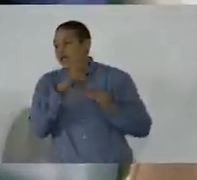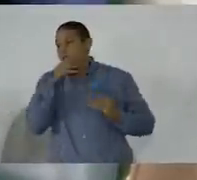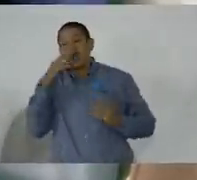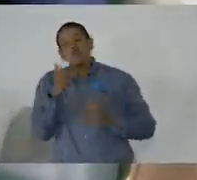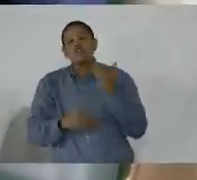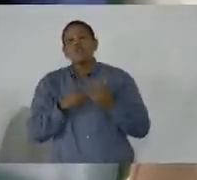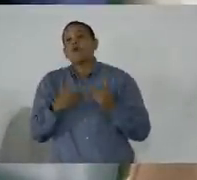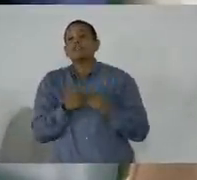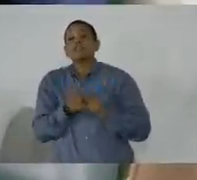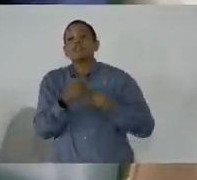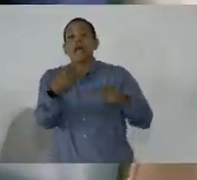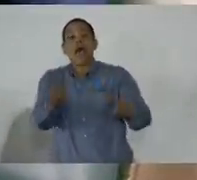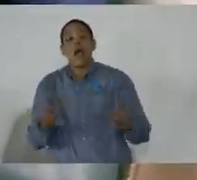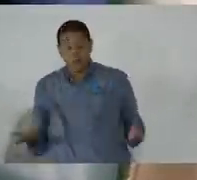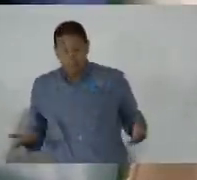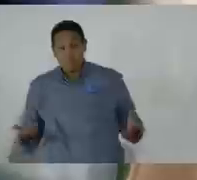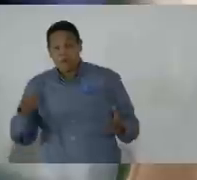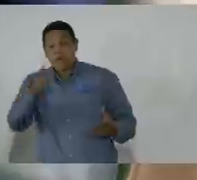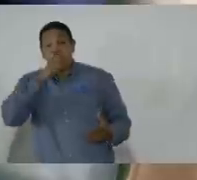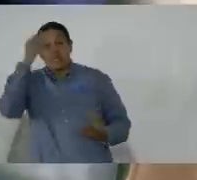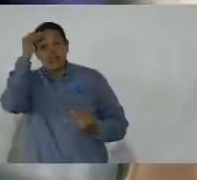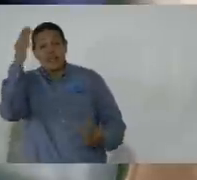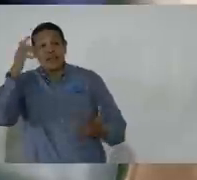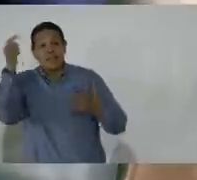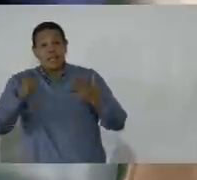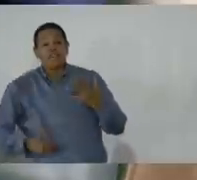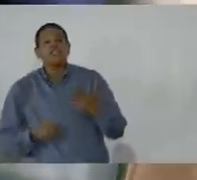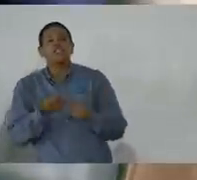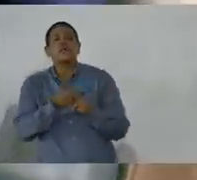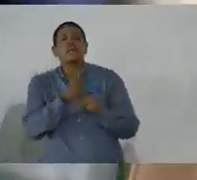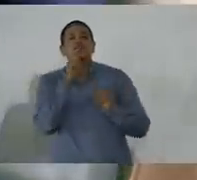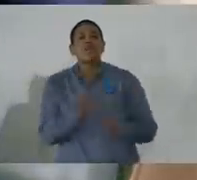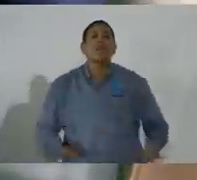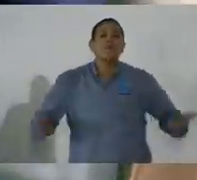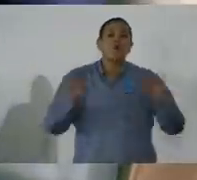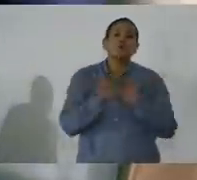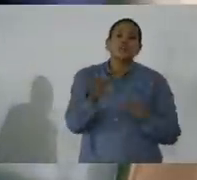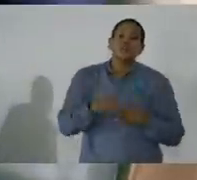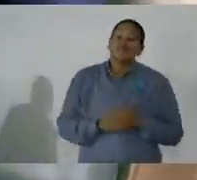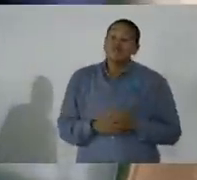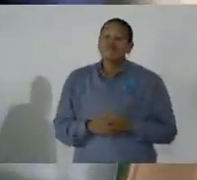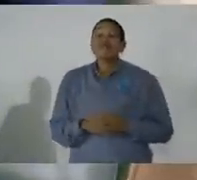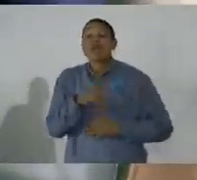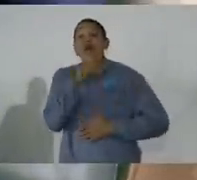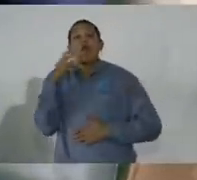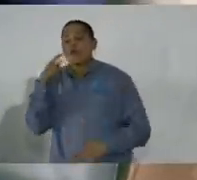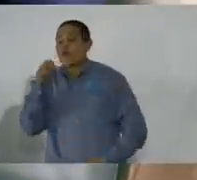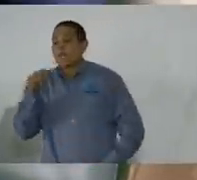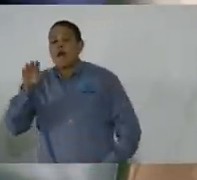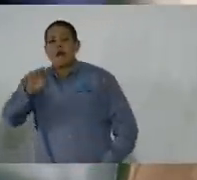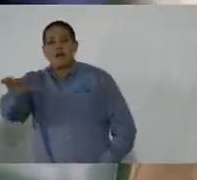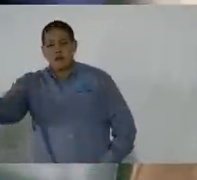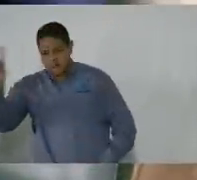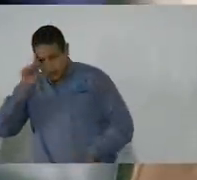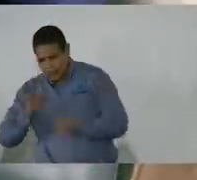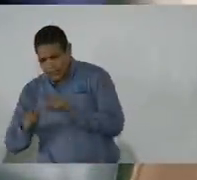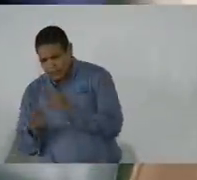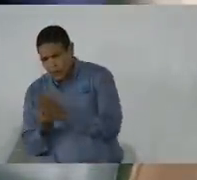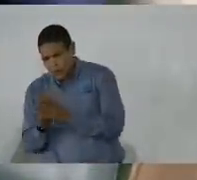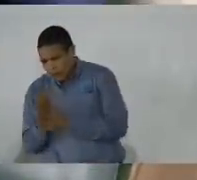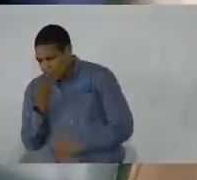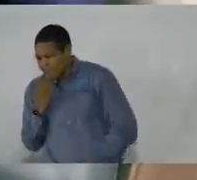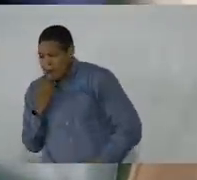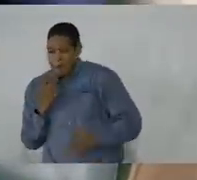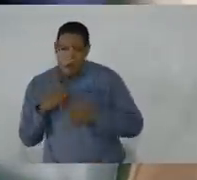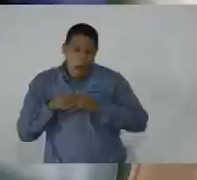agro-processing as the initiatives are important. The AgroParks program for the ministry is intended